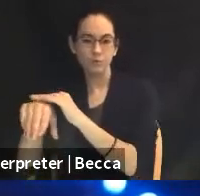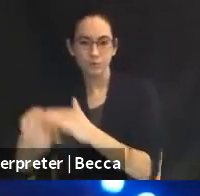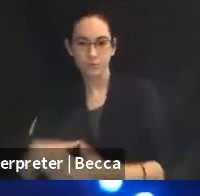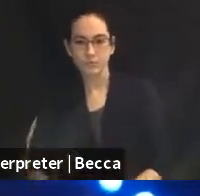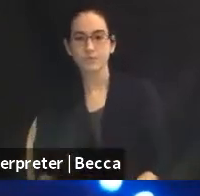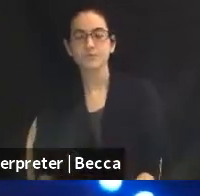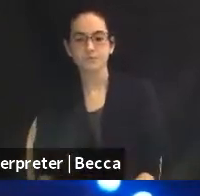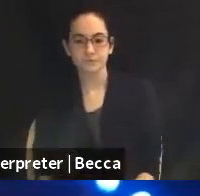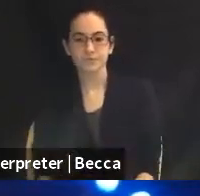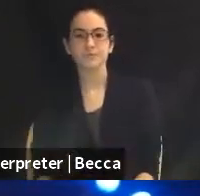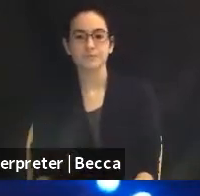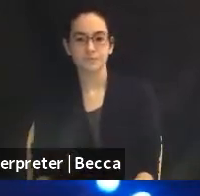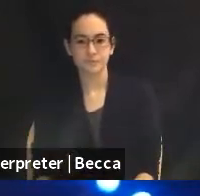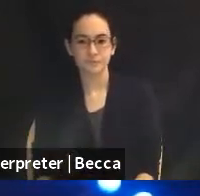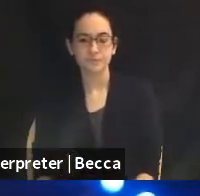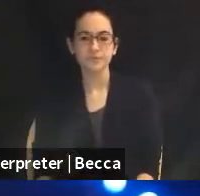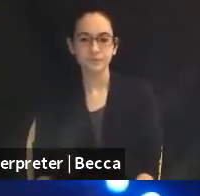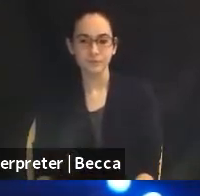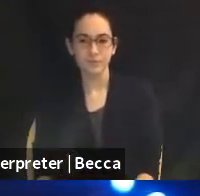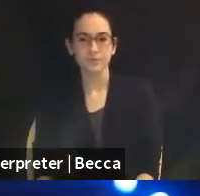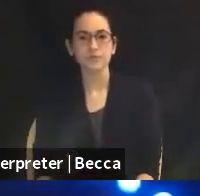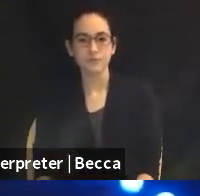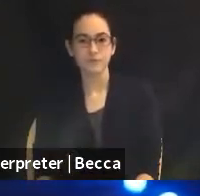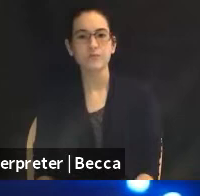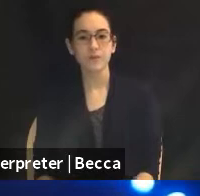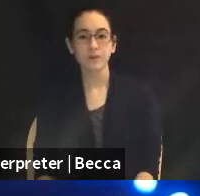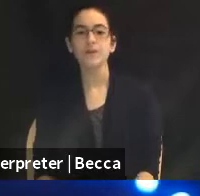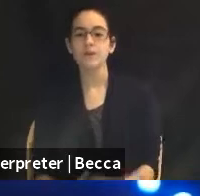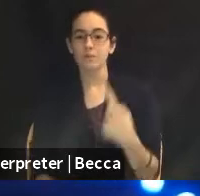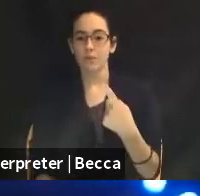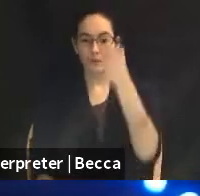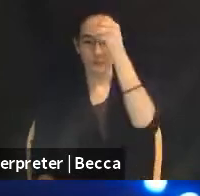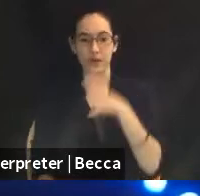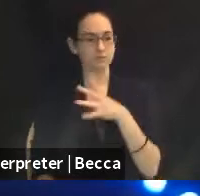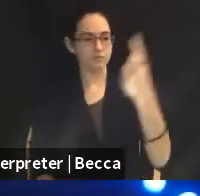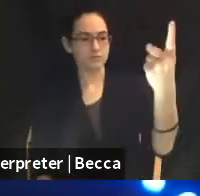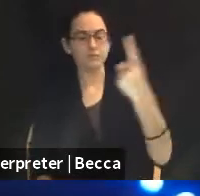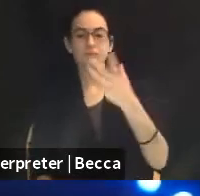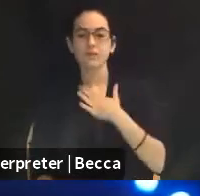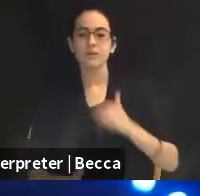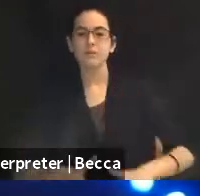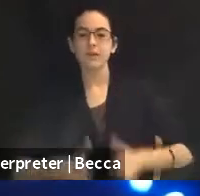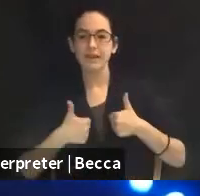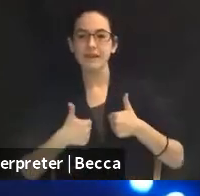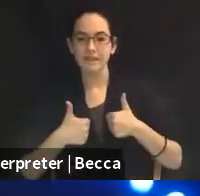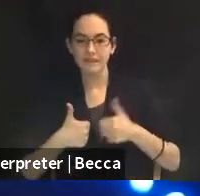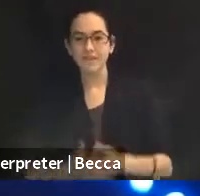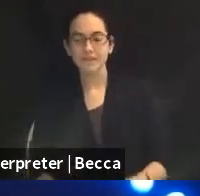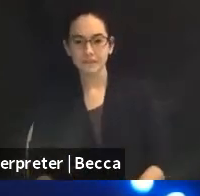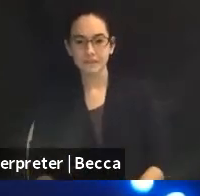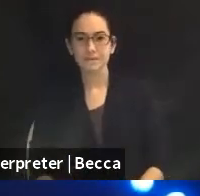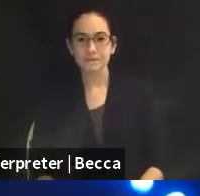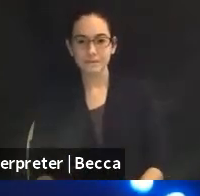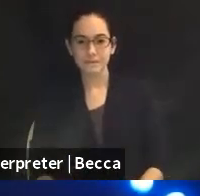couple of years after that story with my college buddies is I had a guy come into my life. And his name was Chris Duran. And